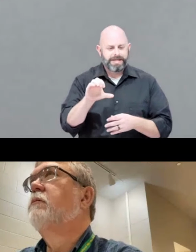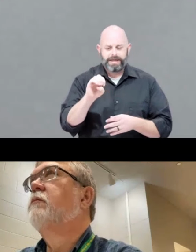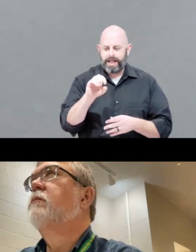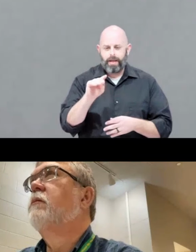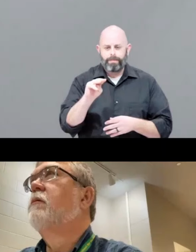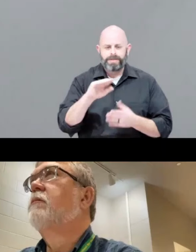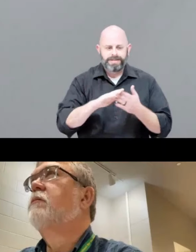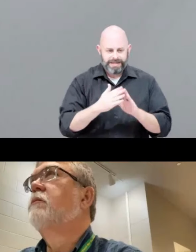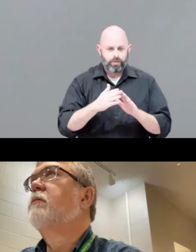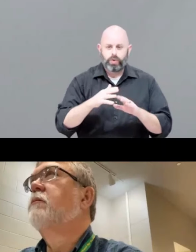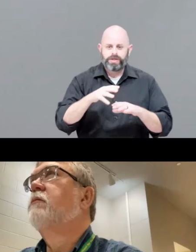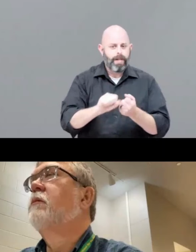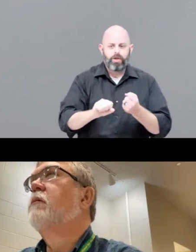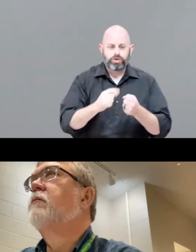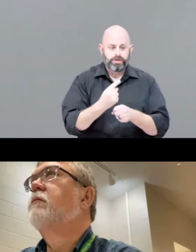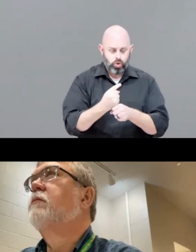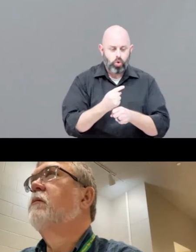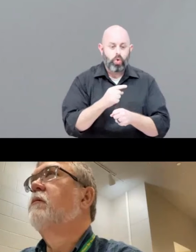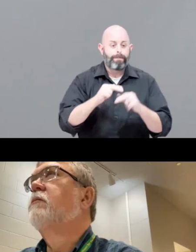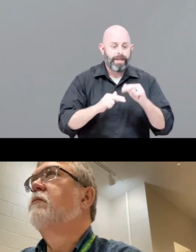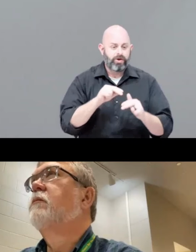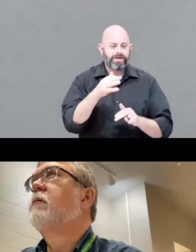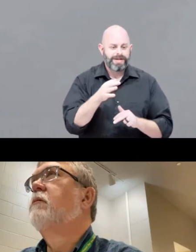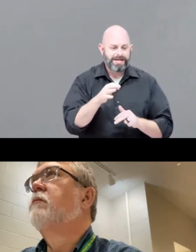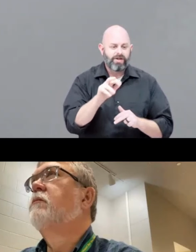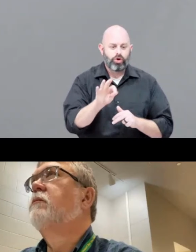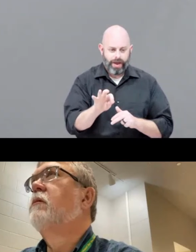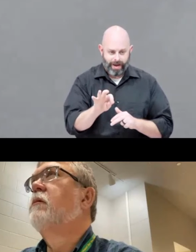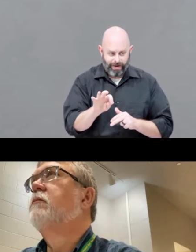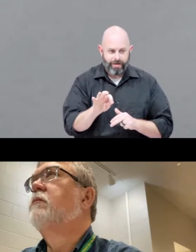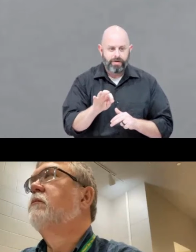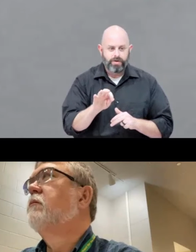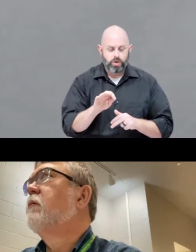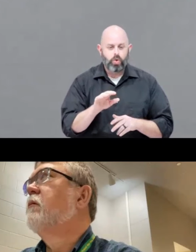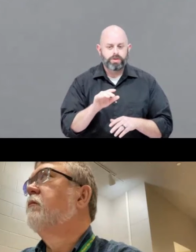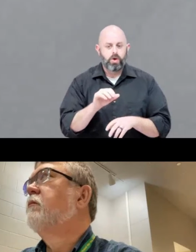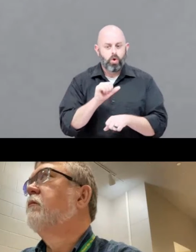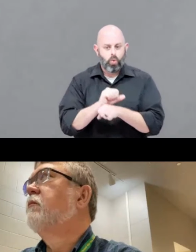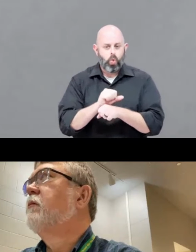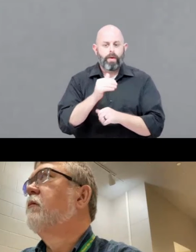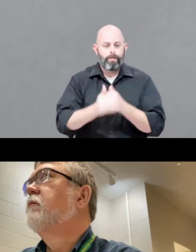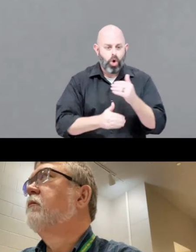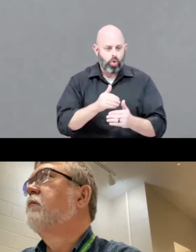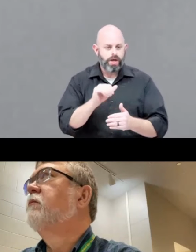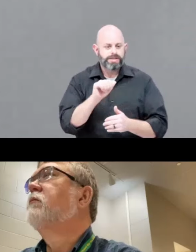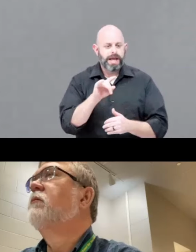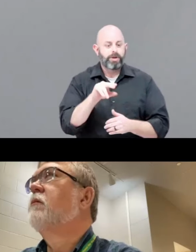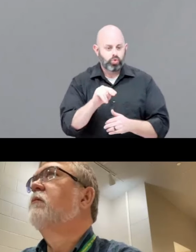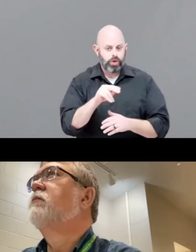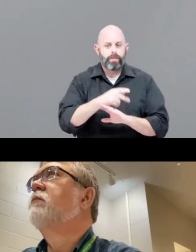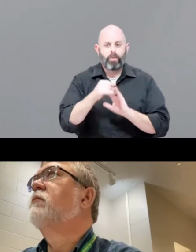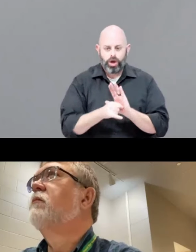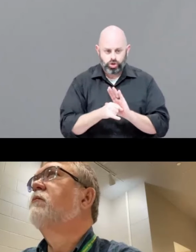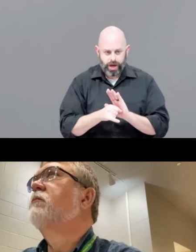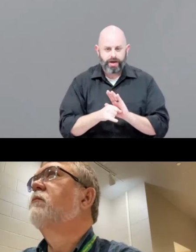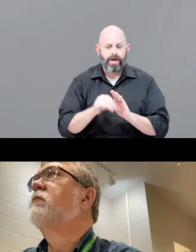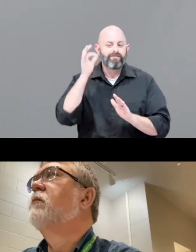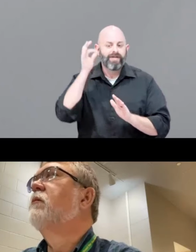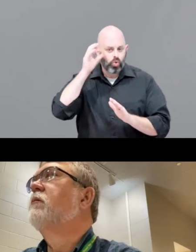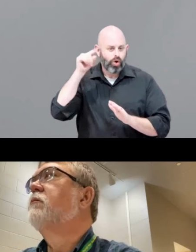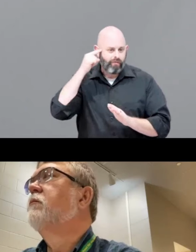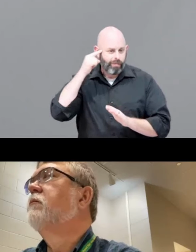in 1939 as a work progress administration project, federal government